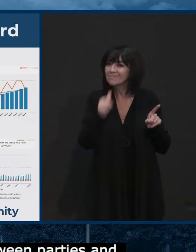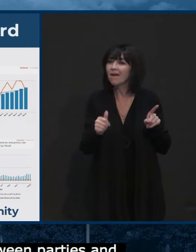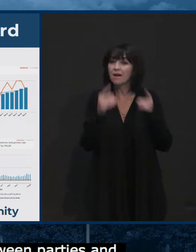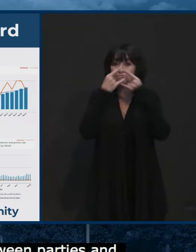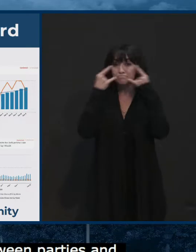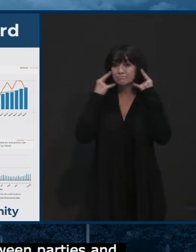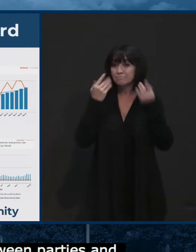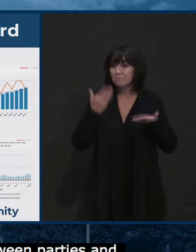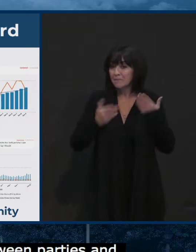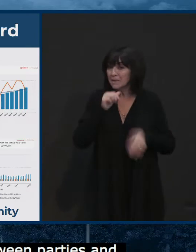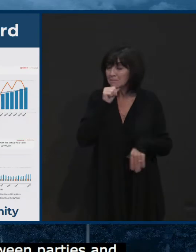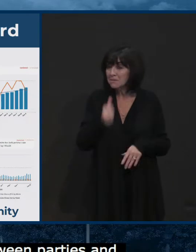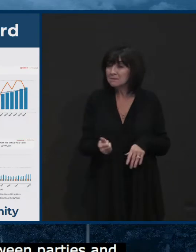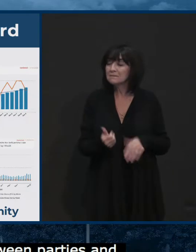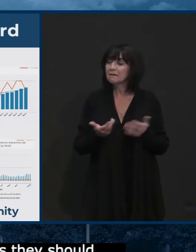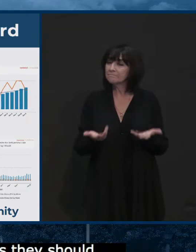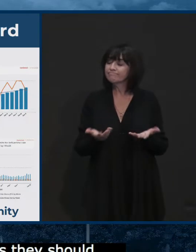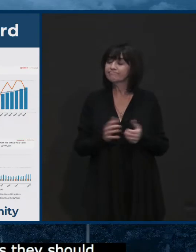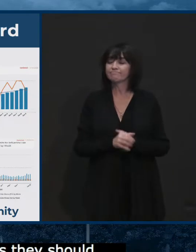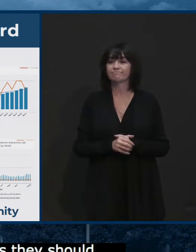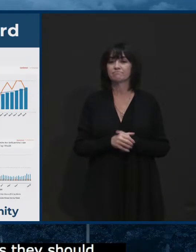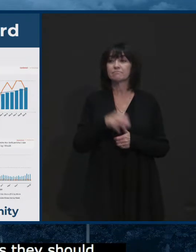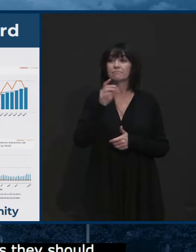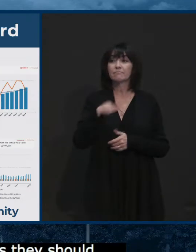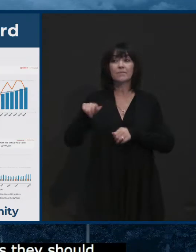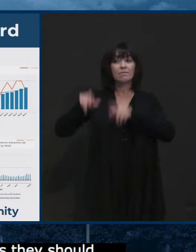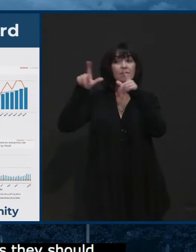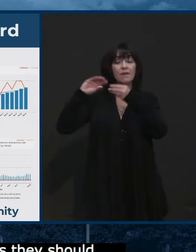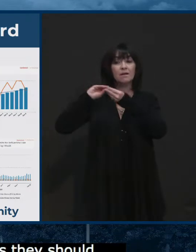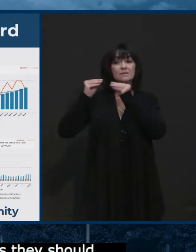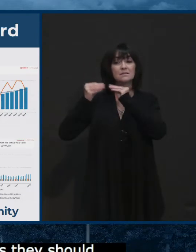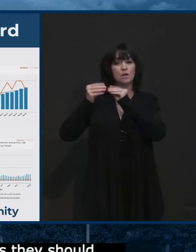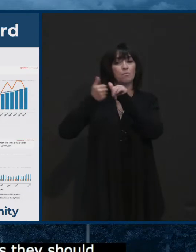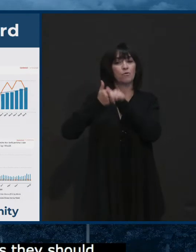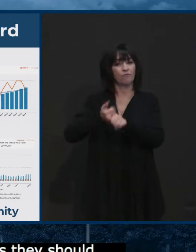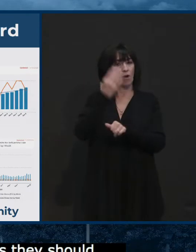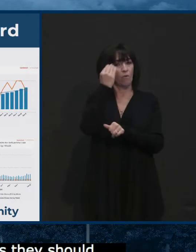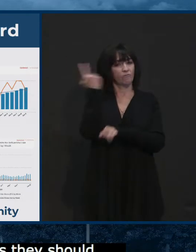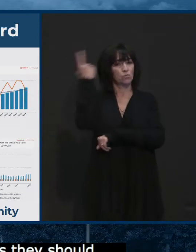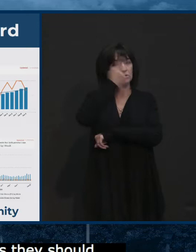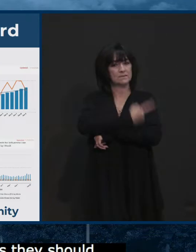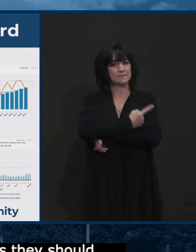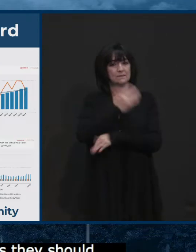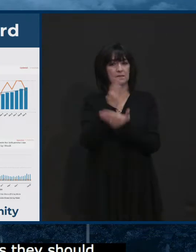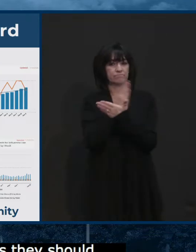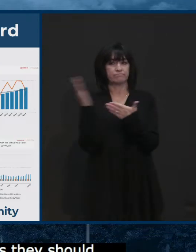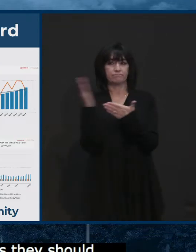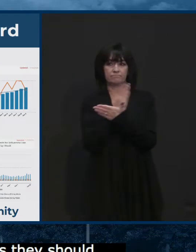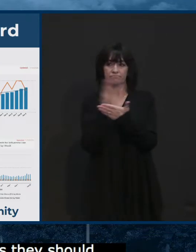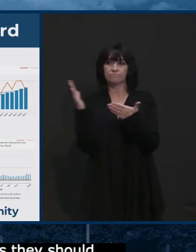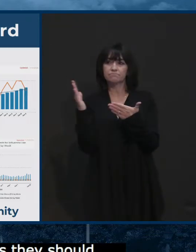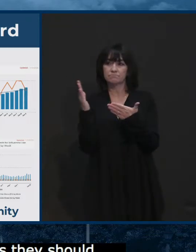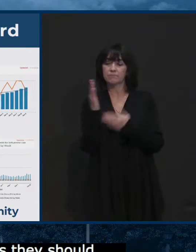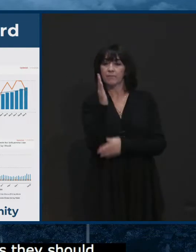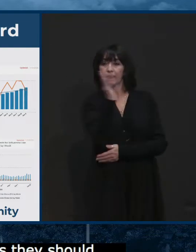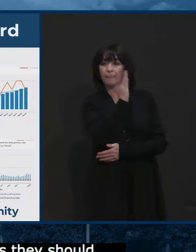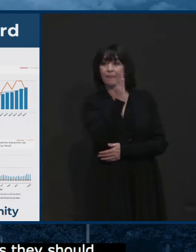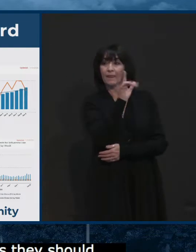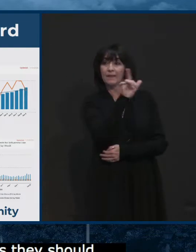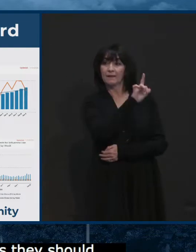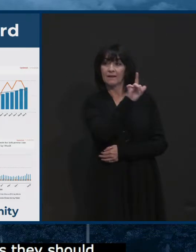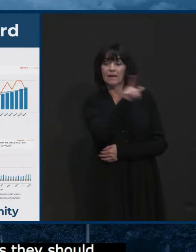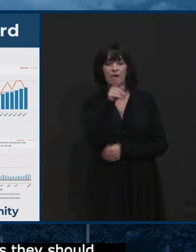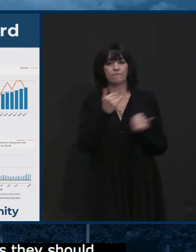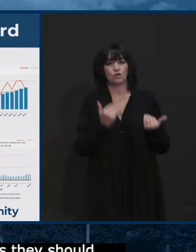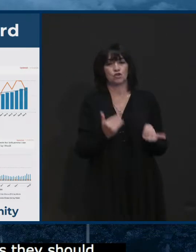dashboard. Here's the 14-day view. The top left is current hospitalizations, the one that